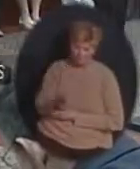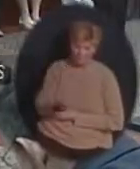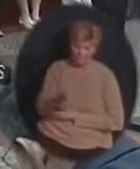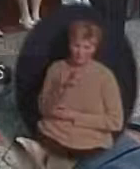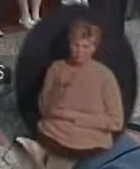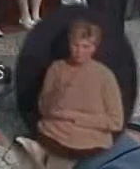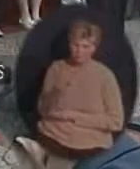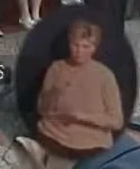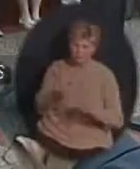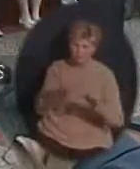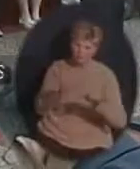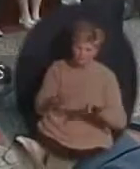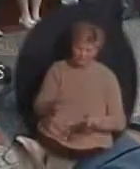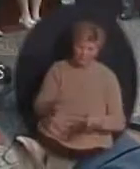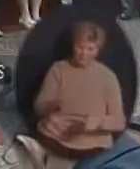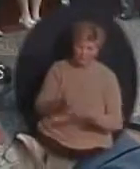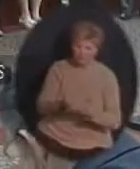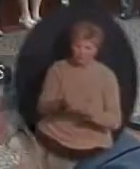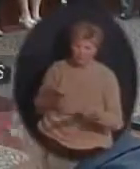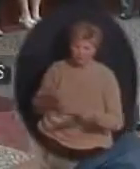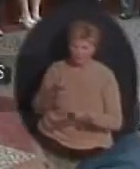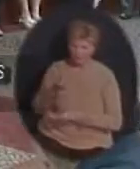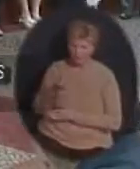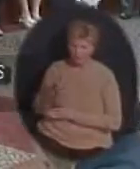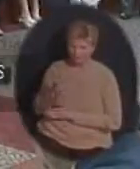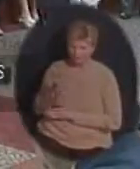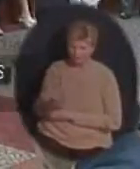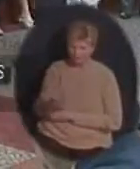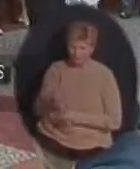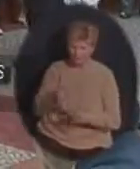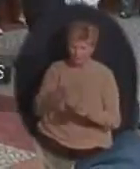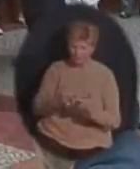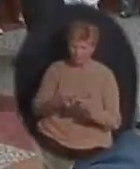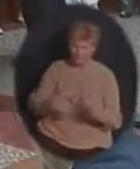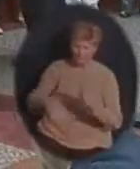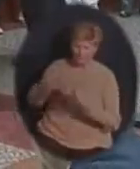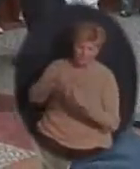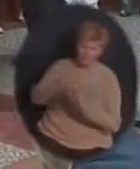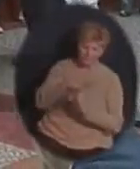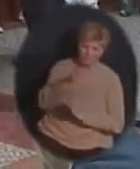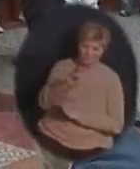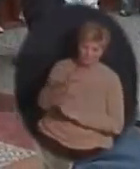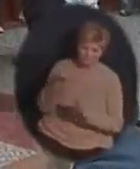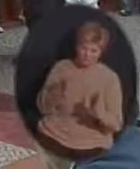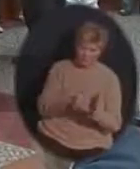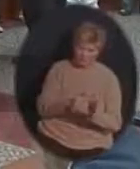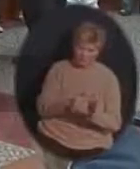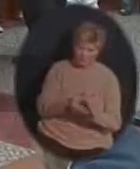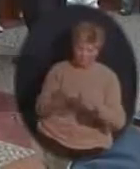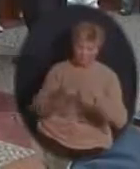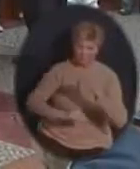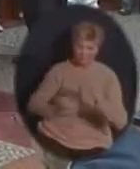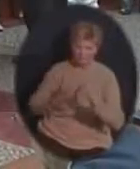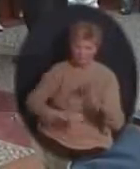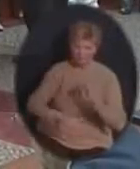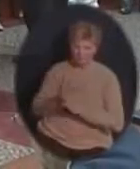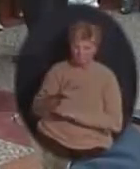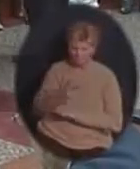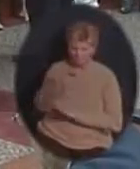preliminary SAT. Of those, the top 50,000, that's less than 4%, are chosen for